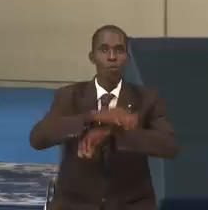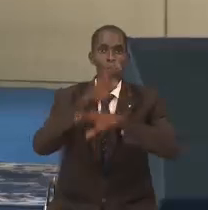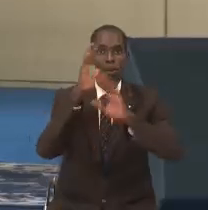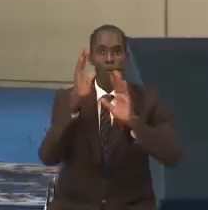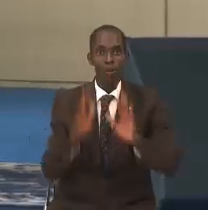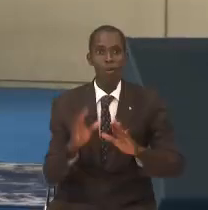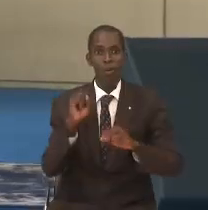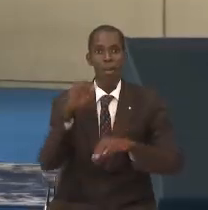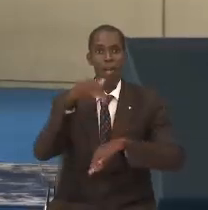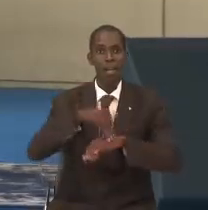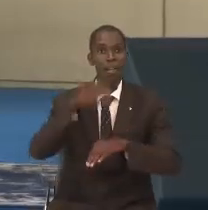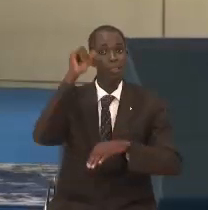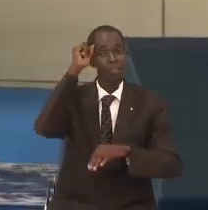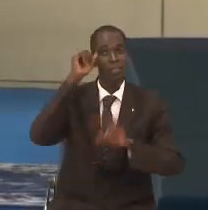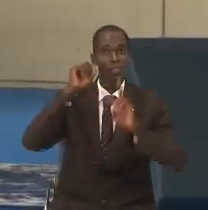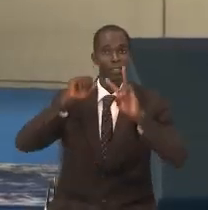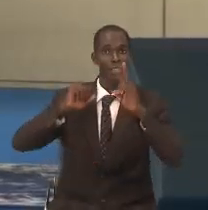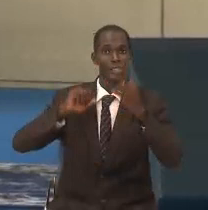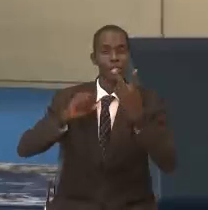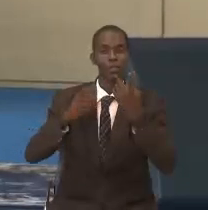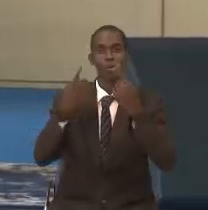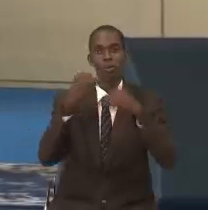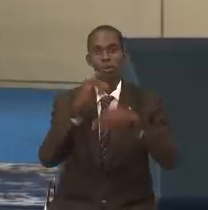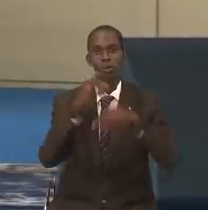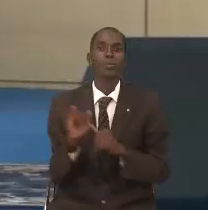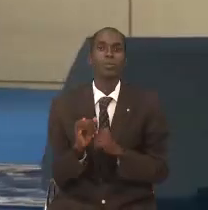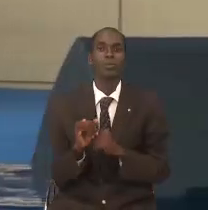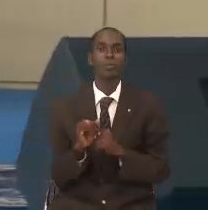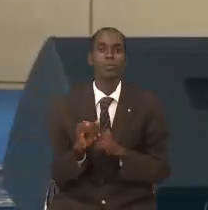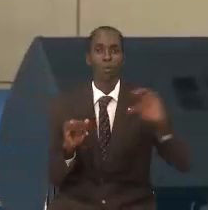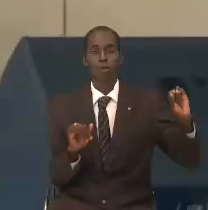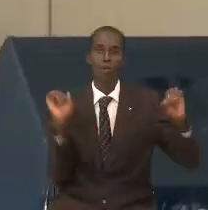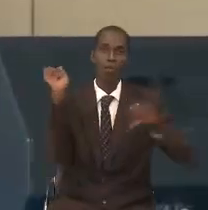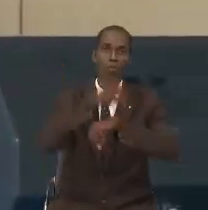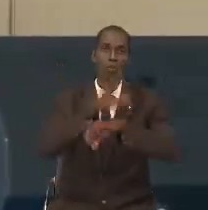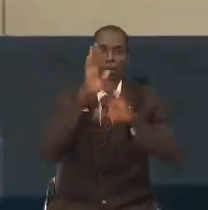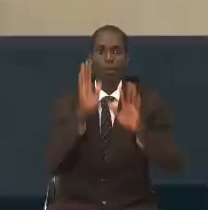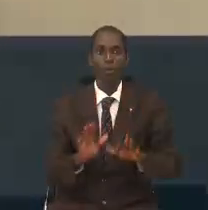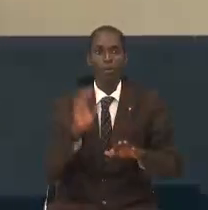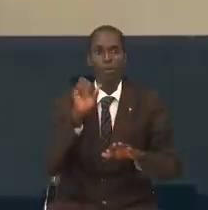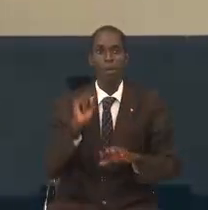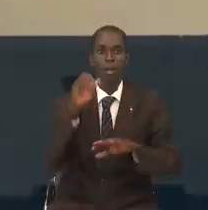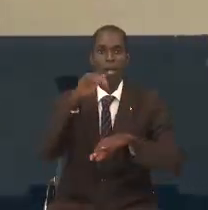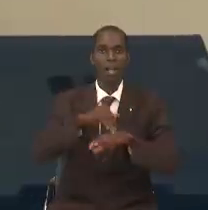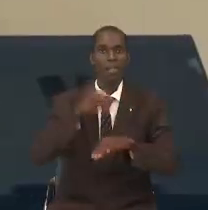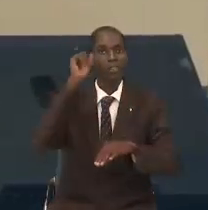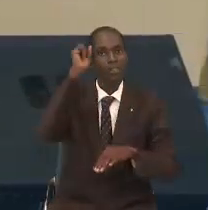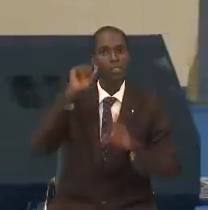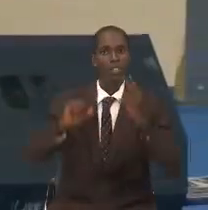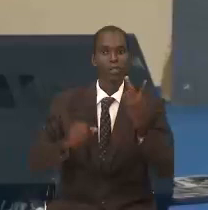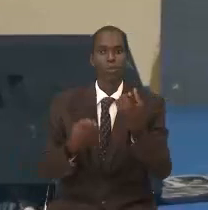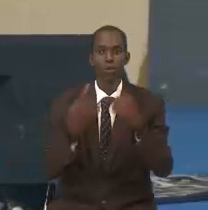his second coming. The overcomers at the second